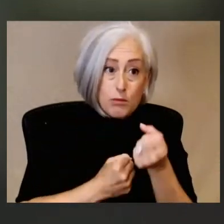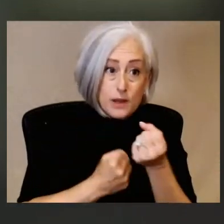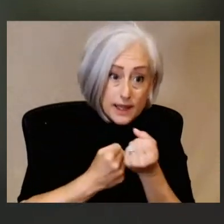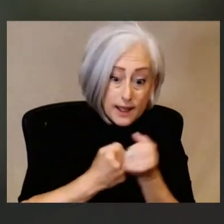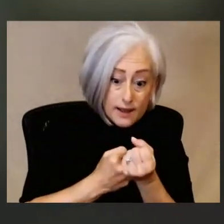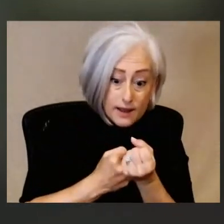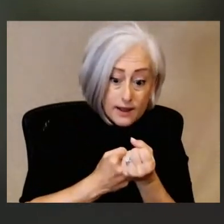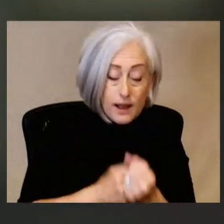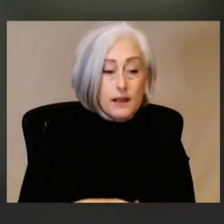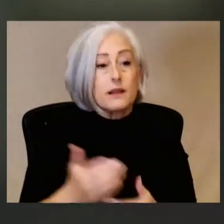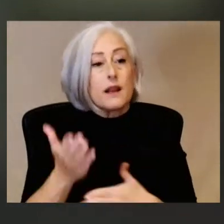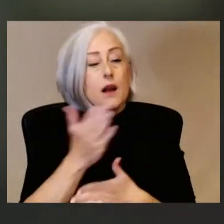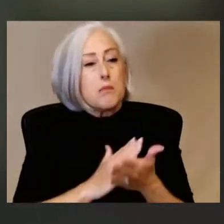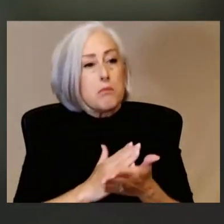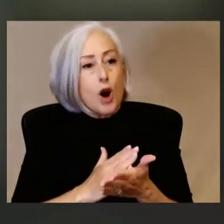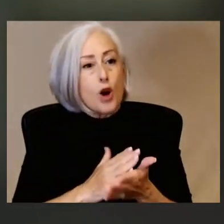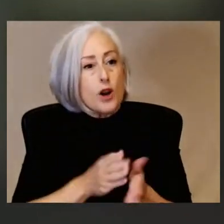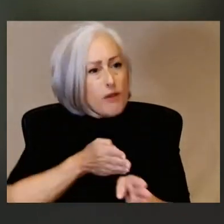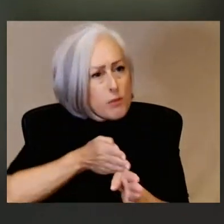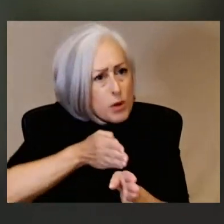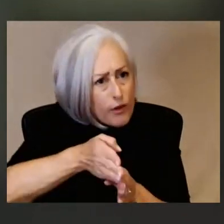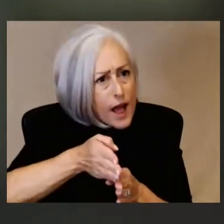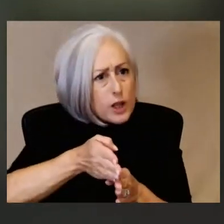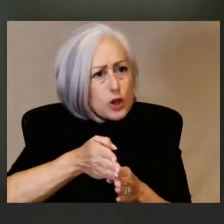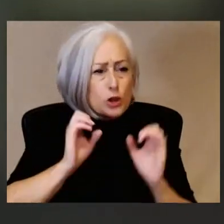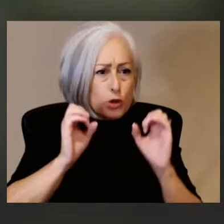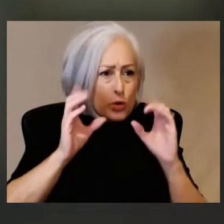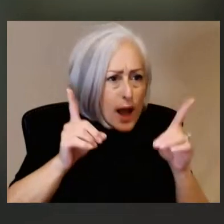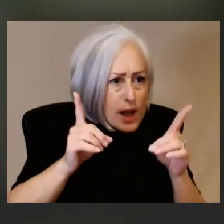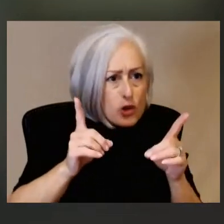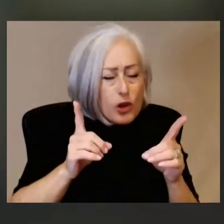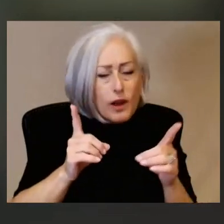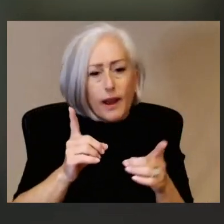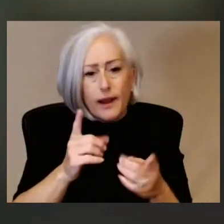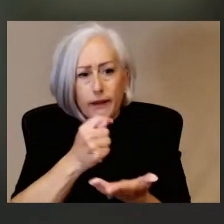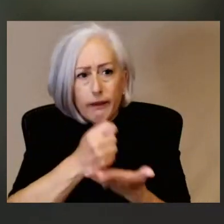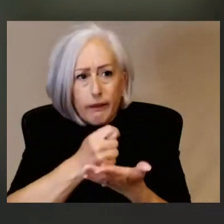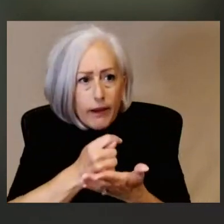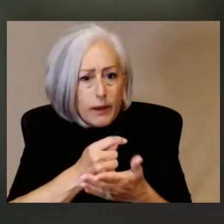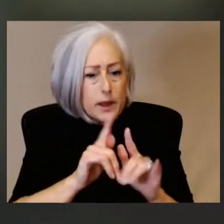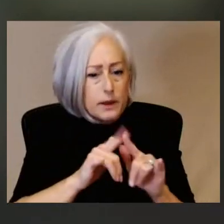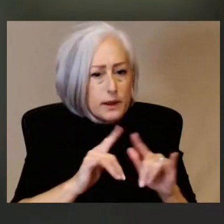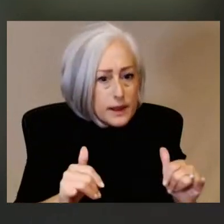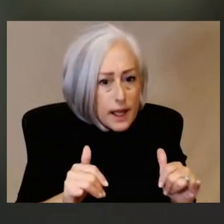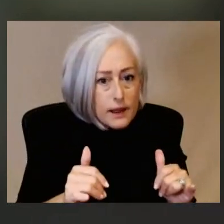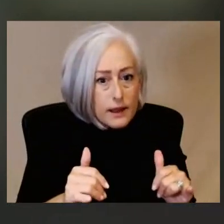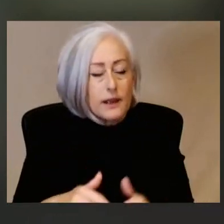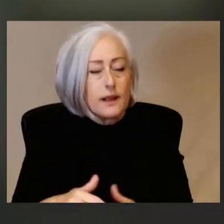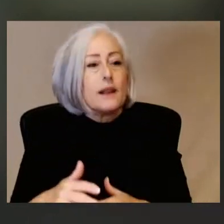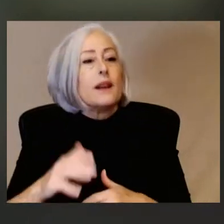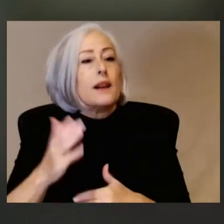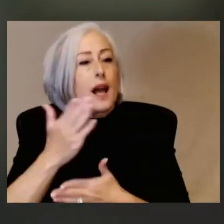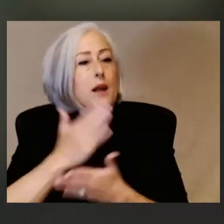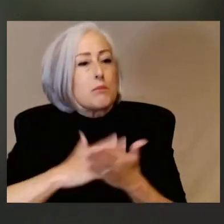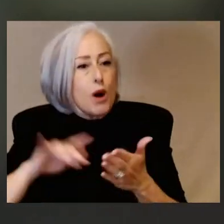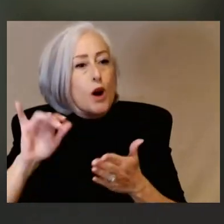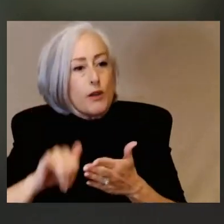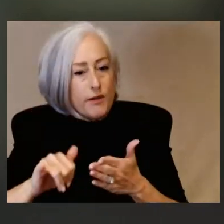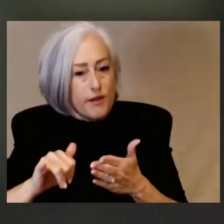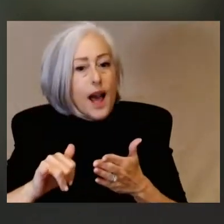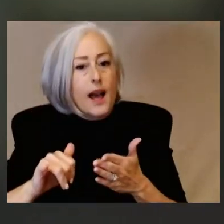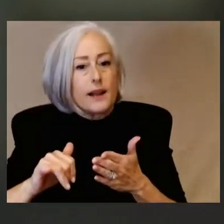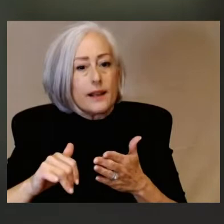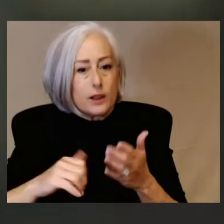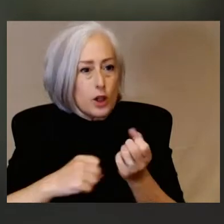support and educate and help navigate, and part of that is expanding your informal base. And so